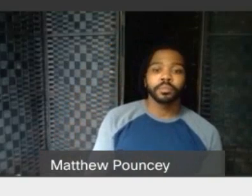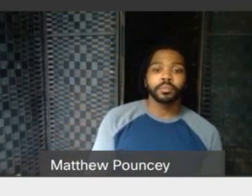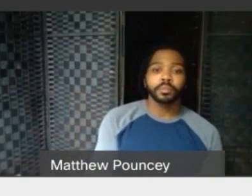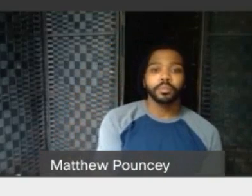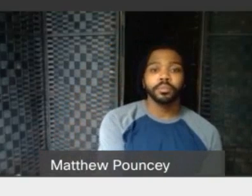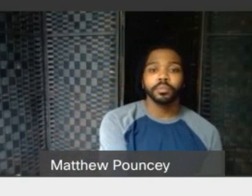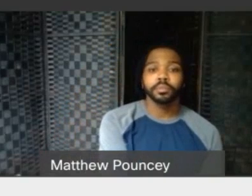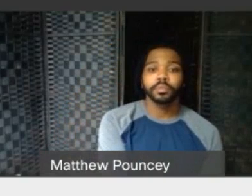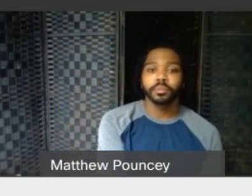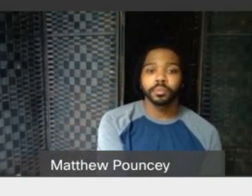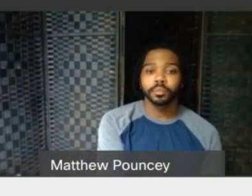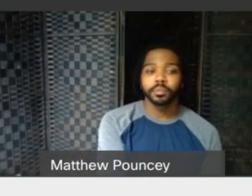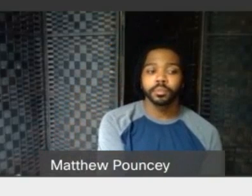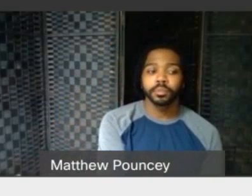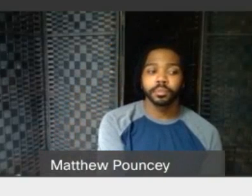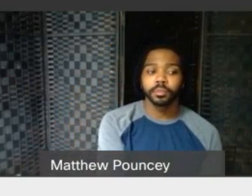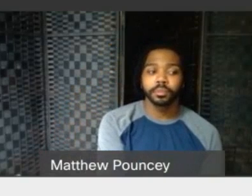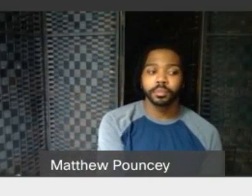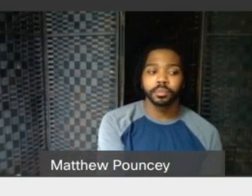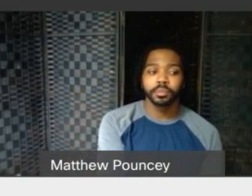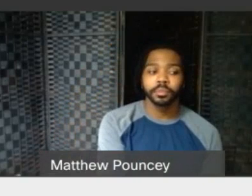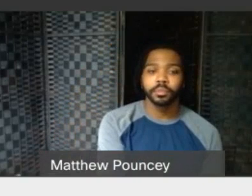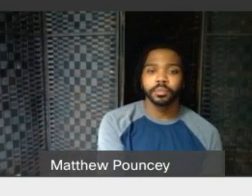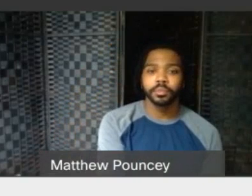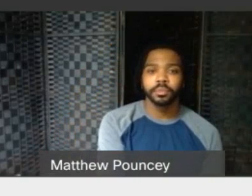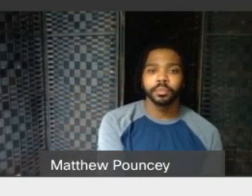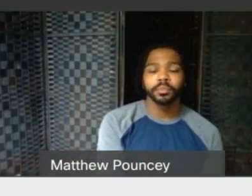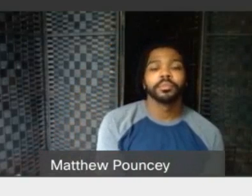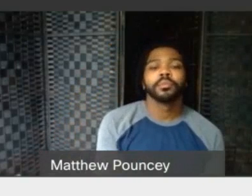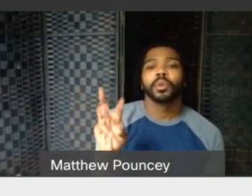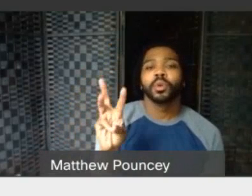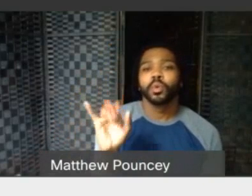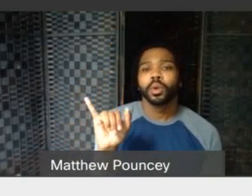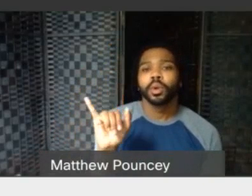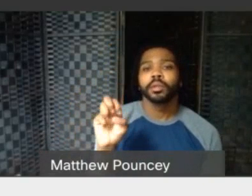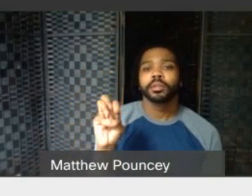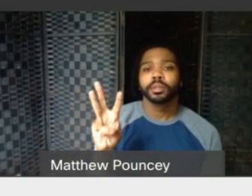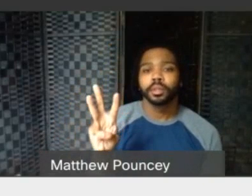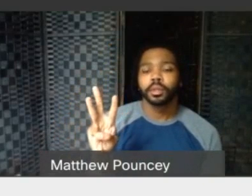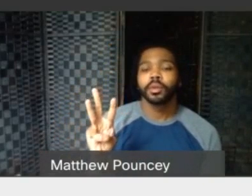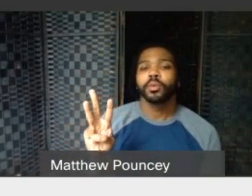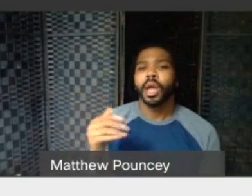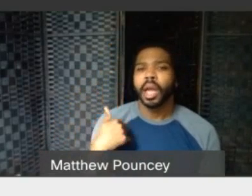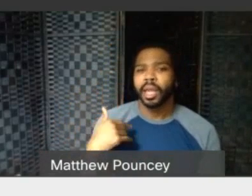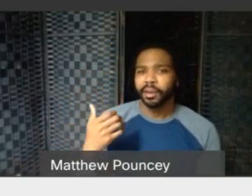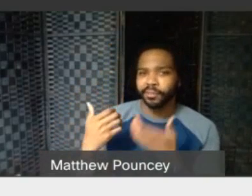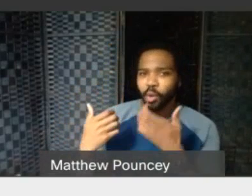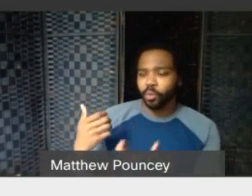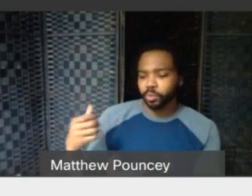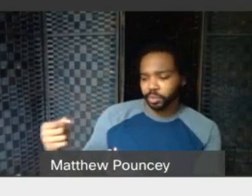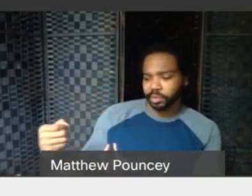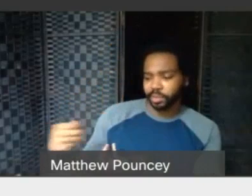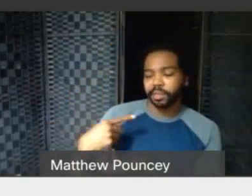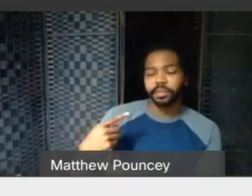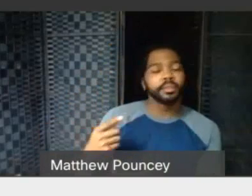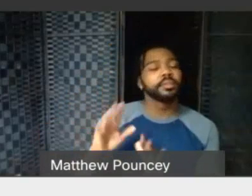Sorry, Director Reese, I got a text off to the side. I wanted to be clear when I was speaking on host homes. What I said was host